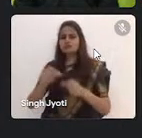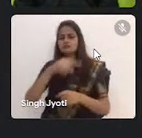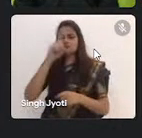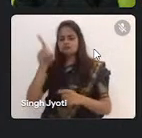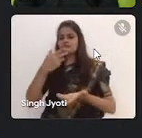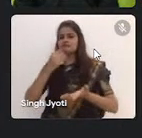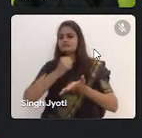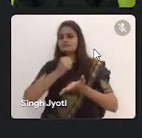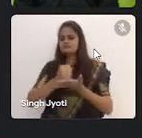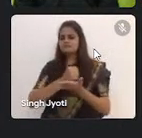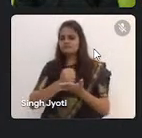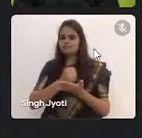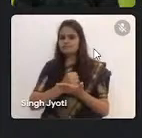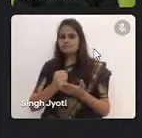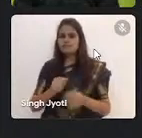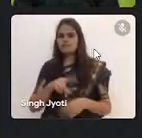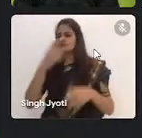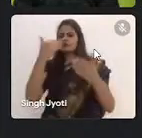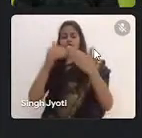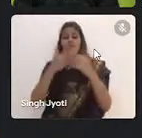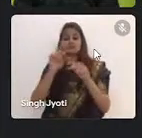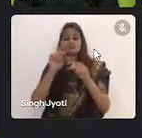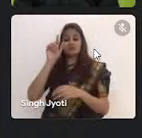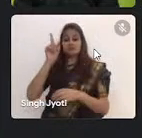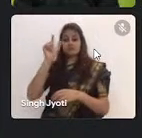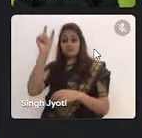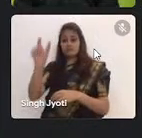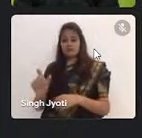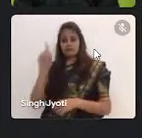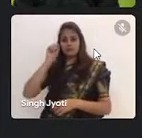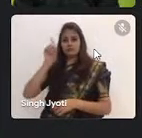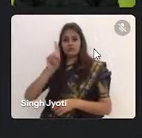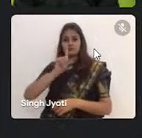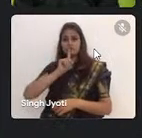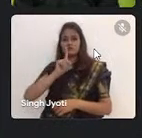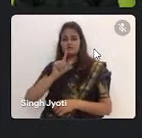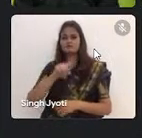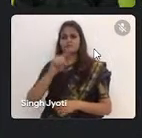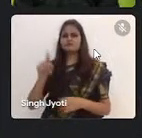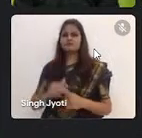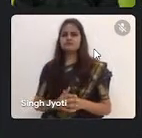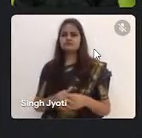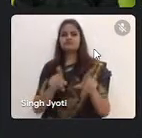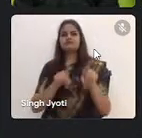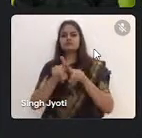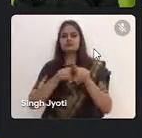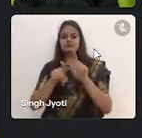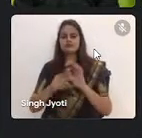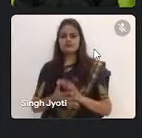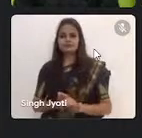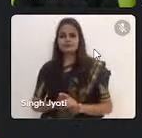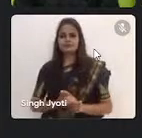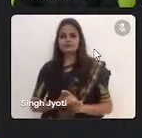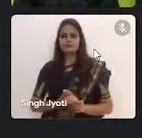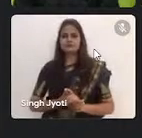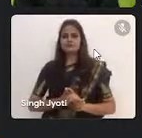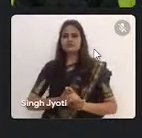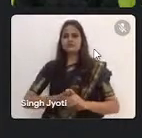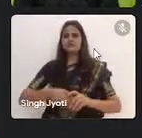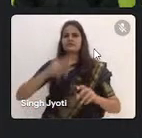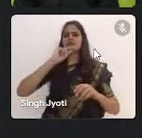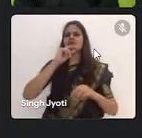which any deaf person wants or needs an avatar. So, for example, translation into sign language for